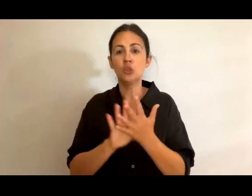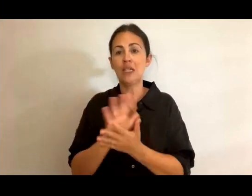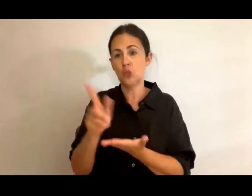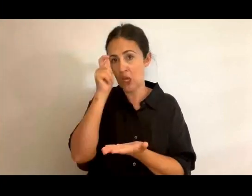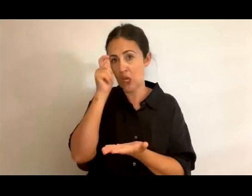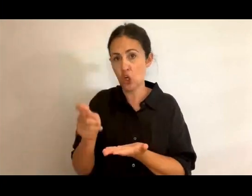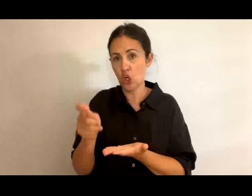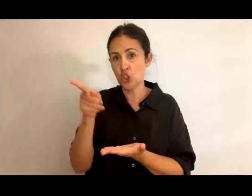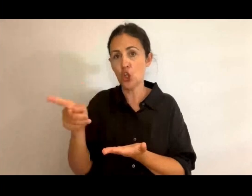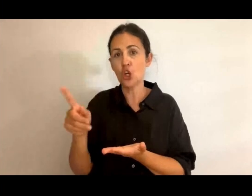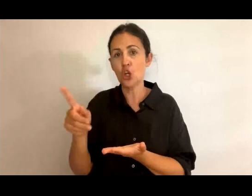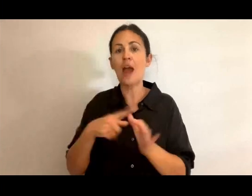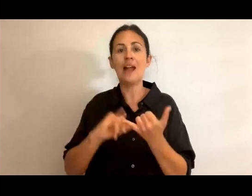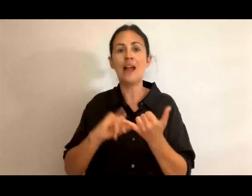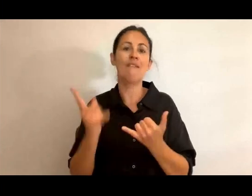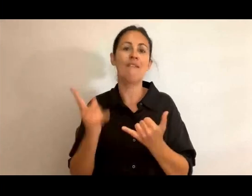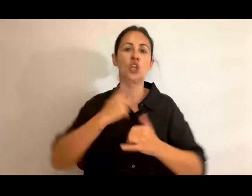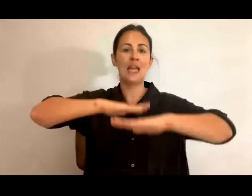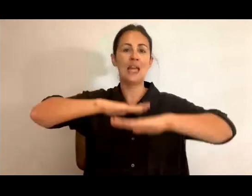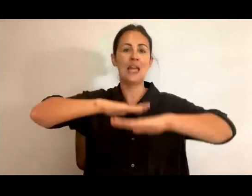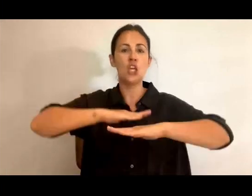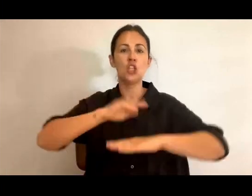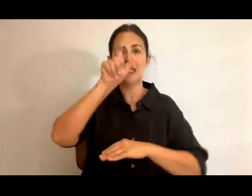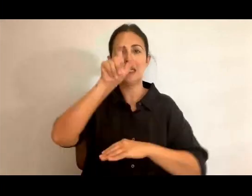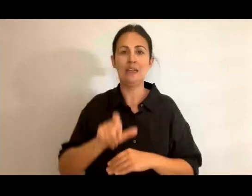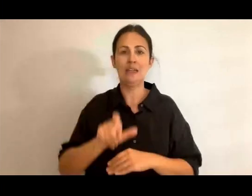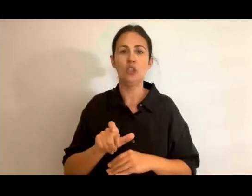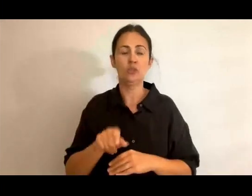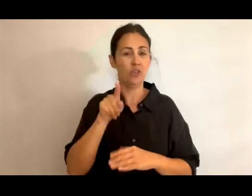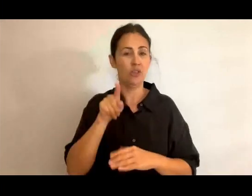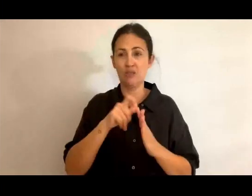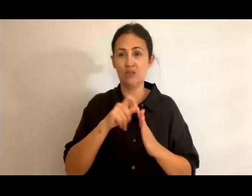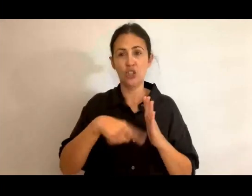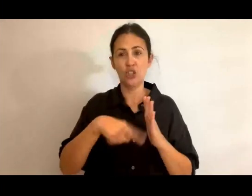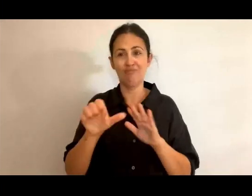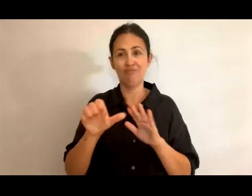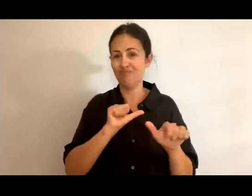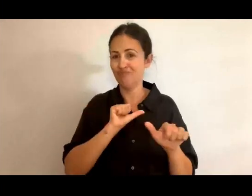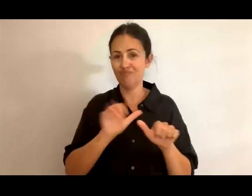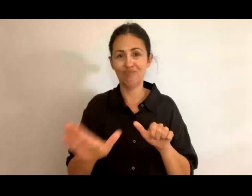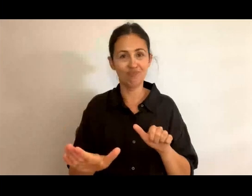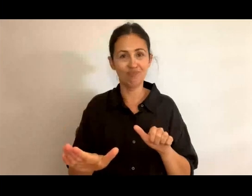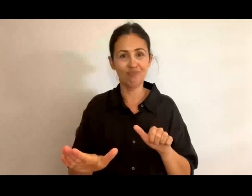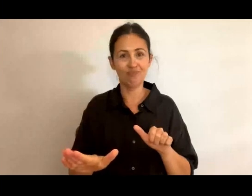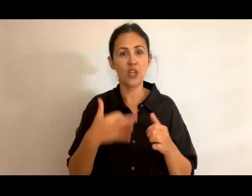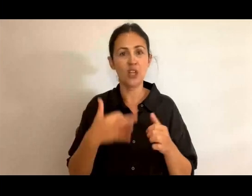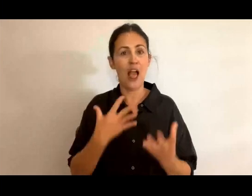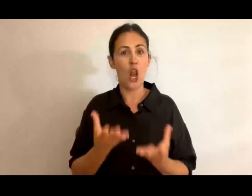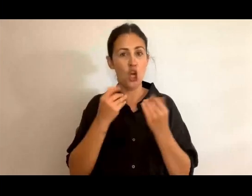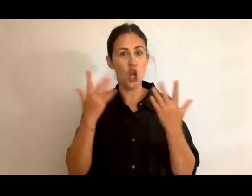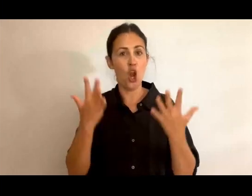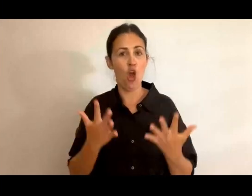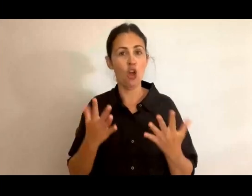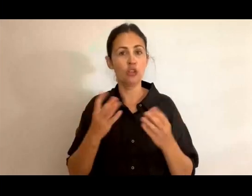person. And this is something that I took away from a professional development with NGA, Leanne, in Shepparton, which was